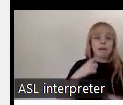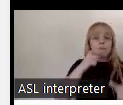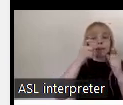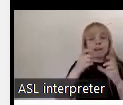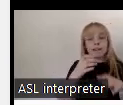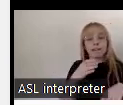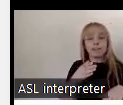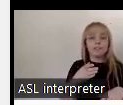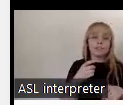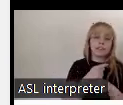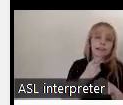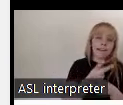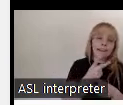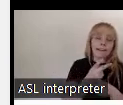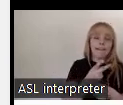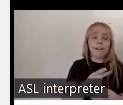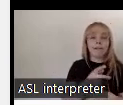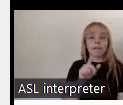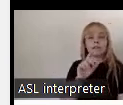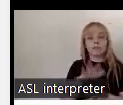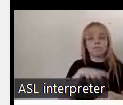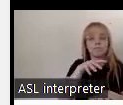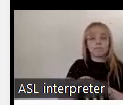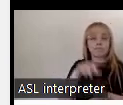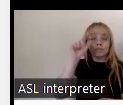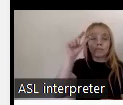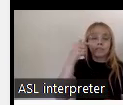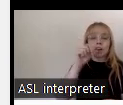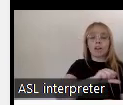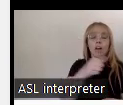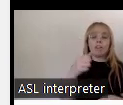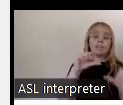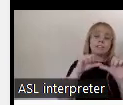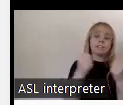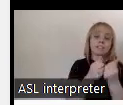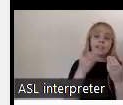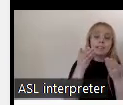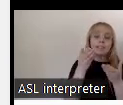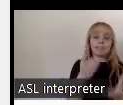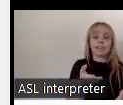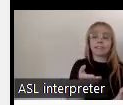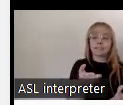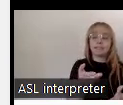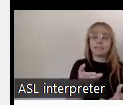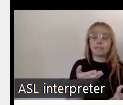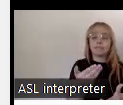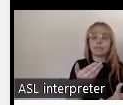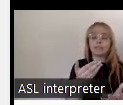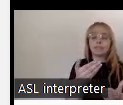tribal government, or another provider agency. This is a means for us to